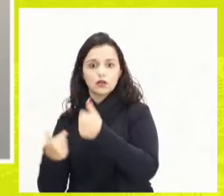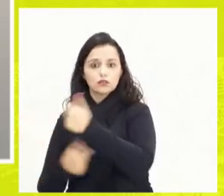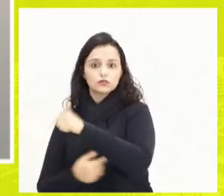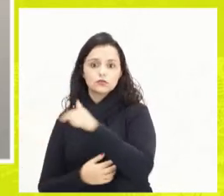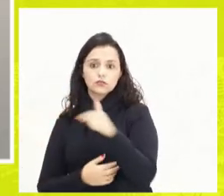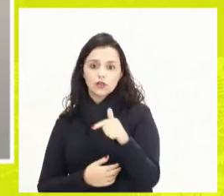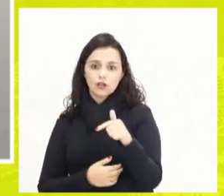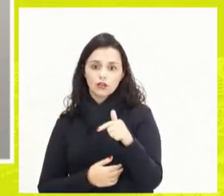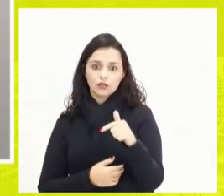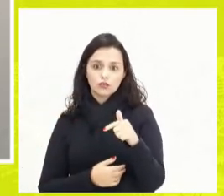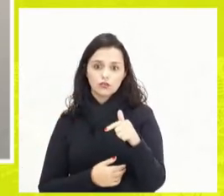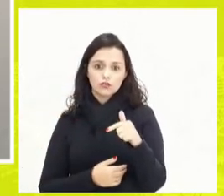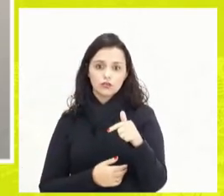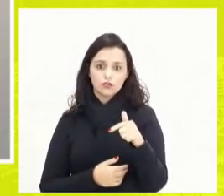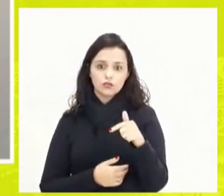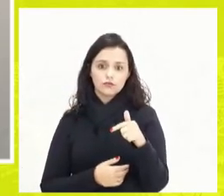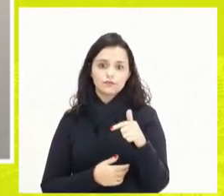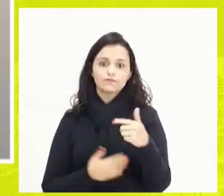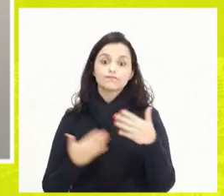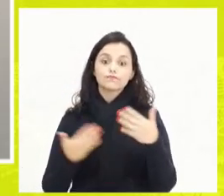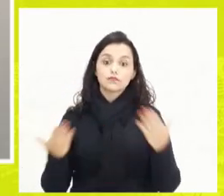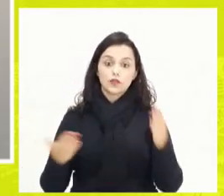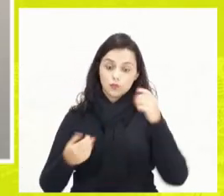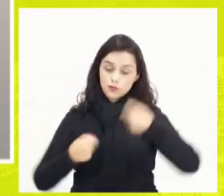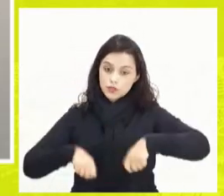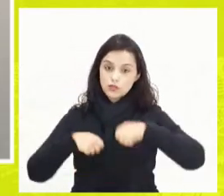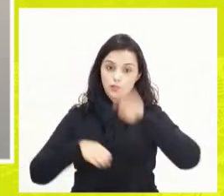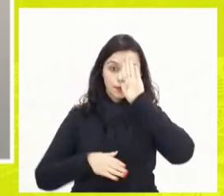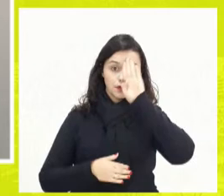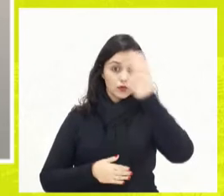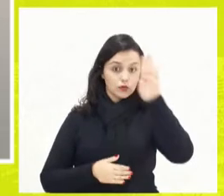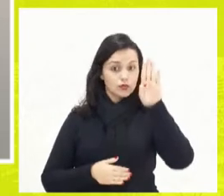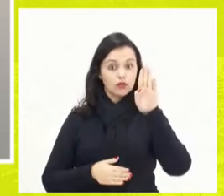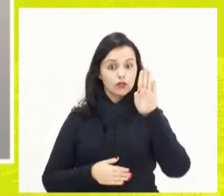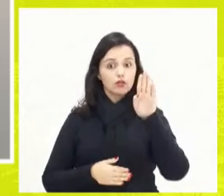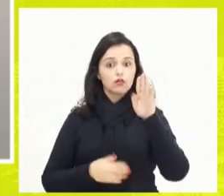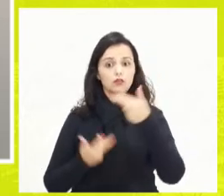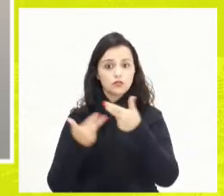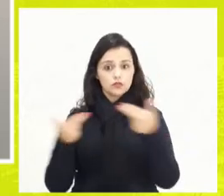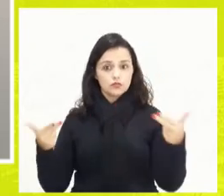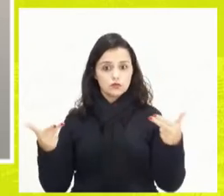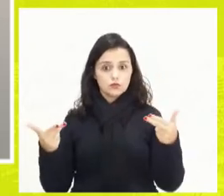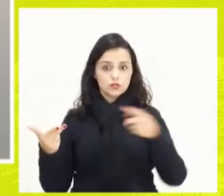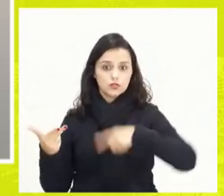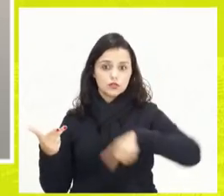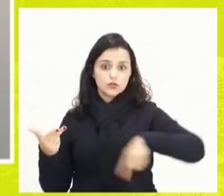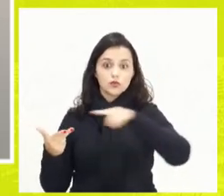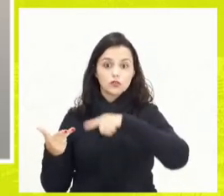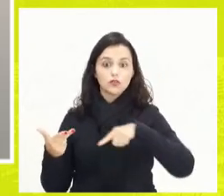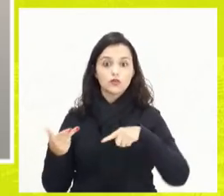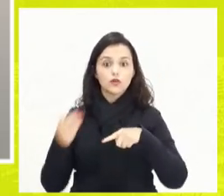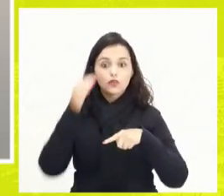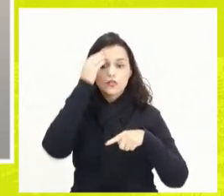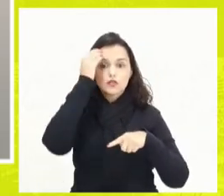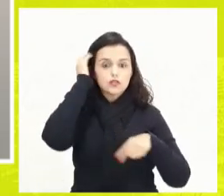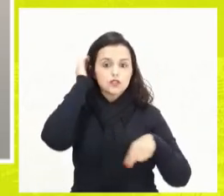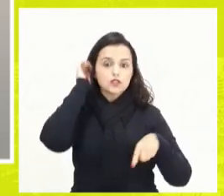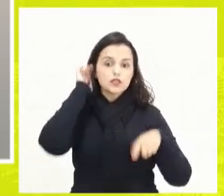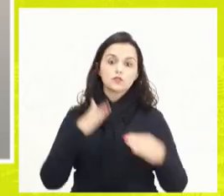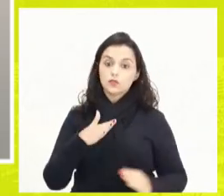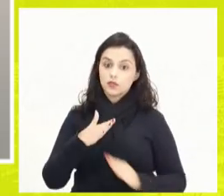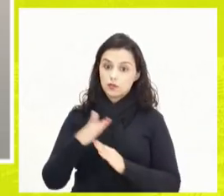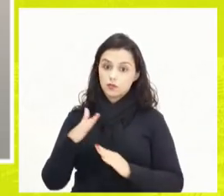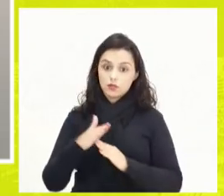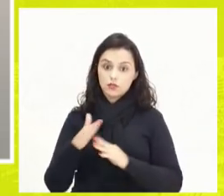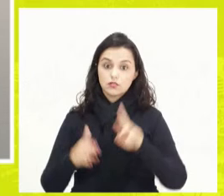vehicle cannot deliver good work if they don't know how to prioritize things our resources are limited we have